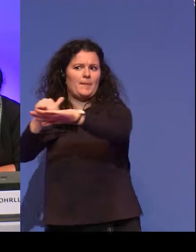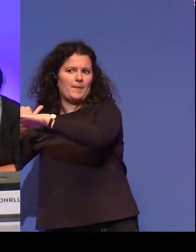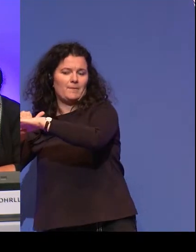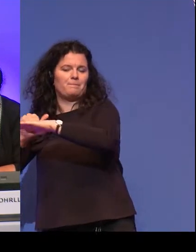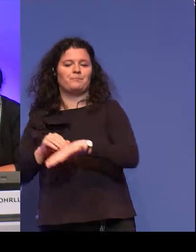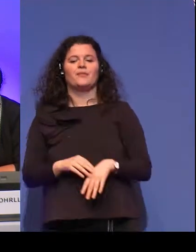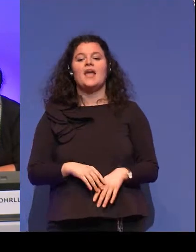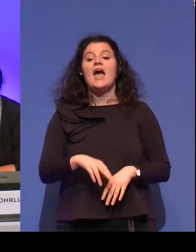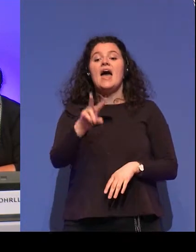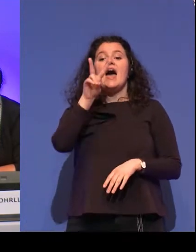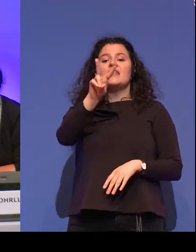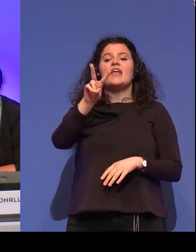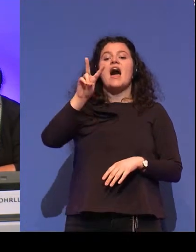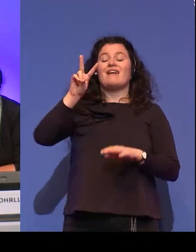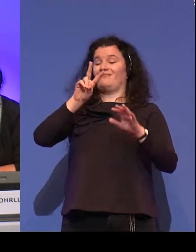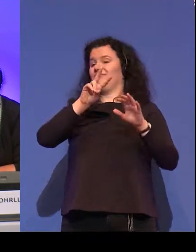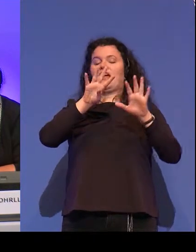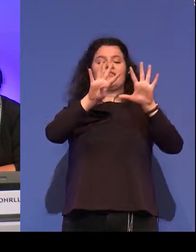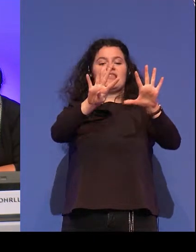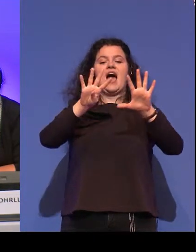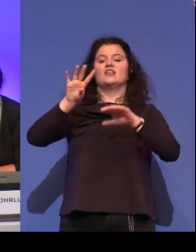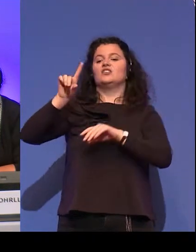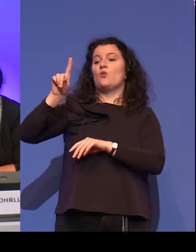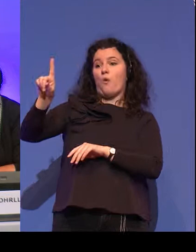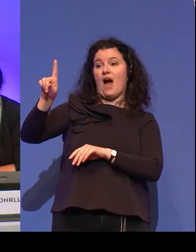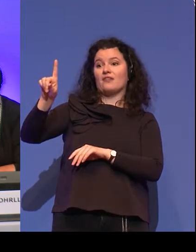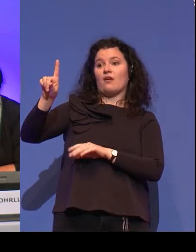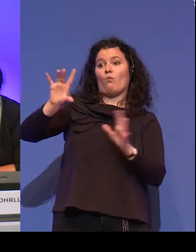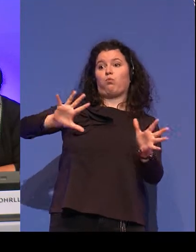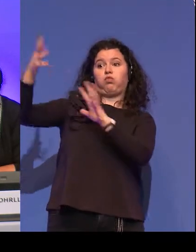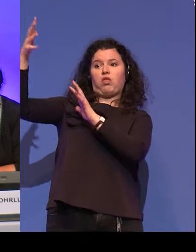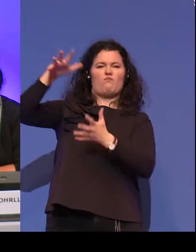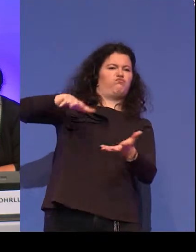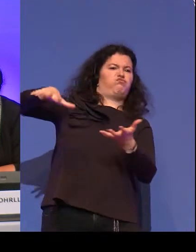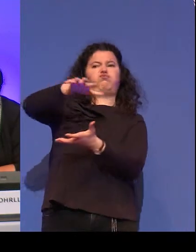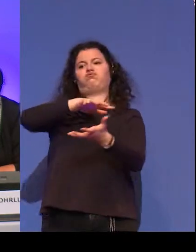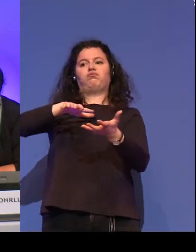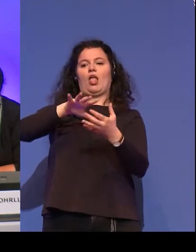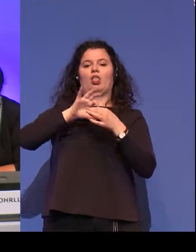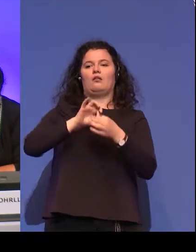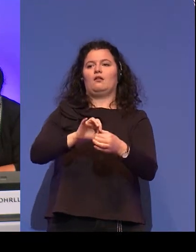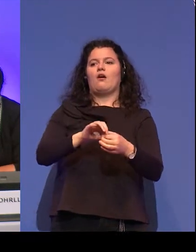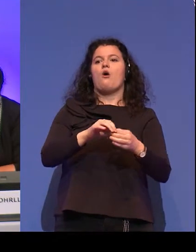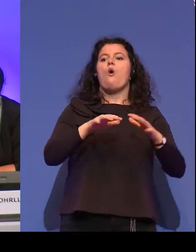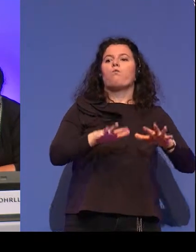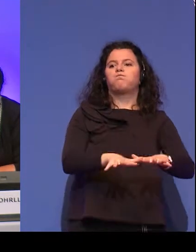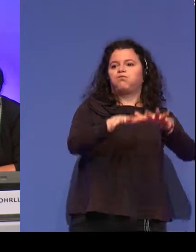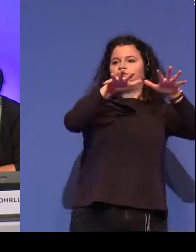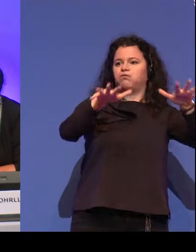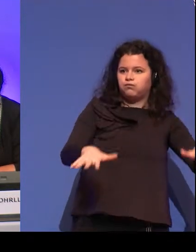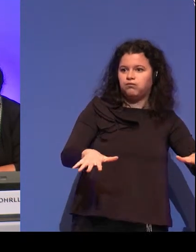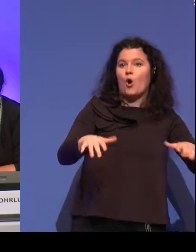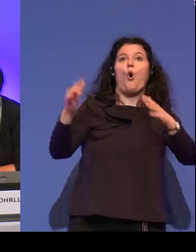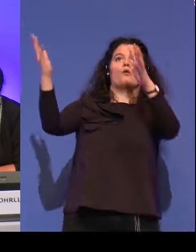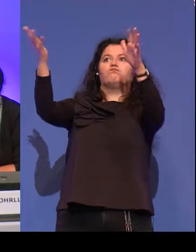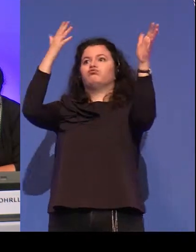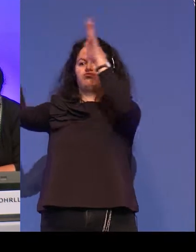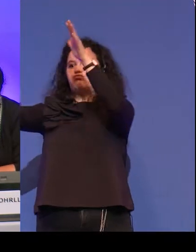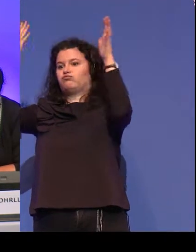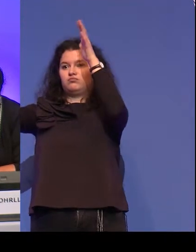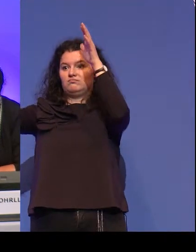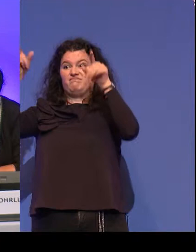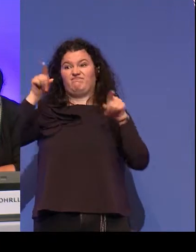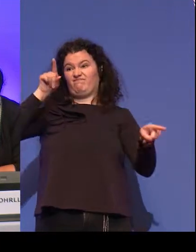they are related to weather and water issues that we are representing. We